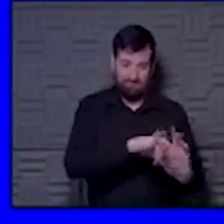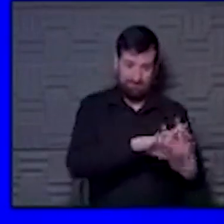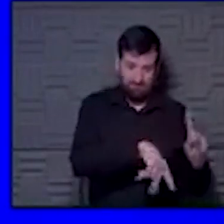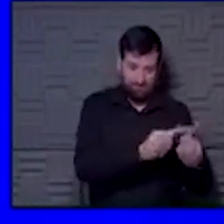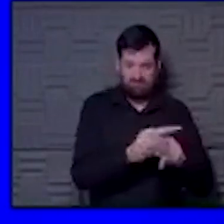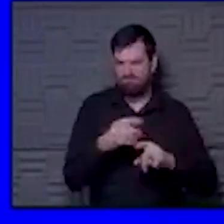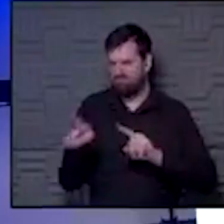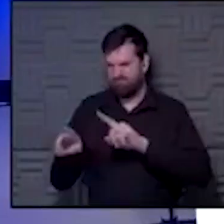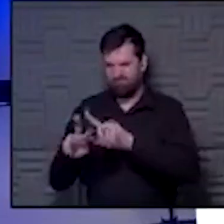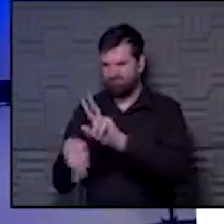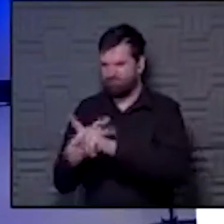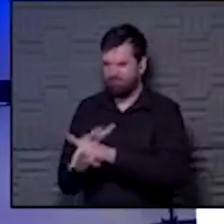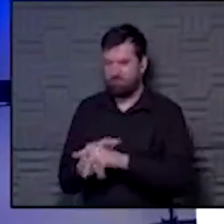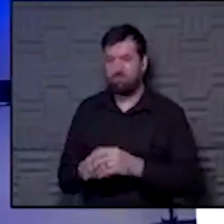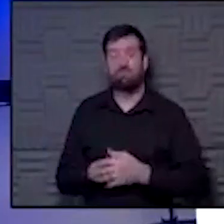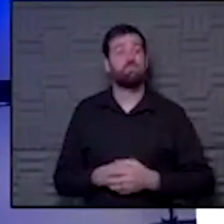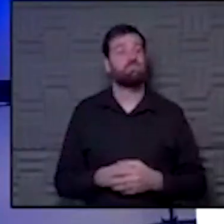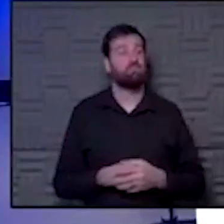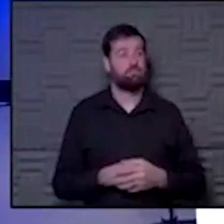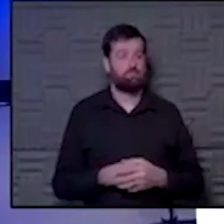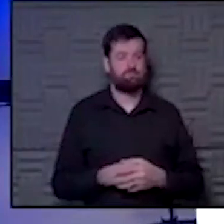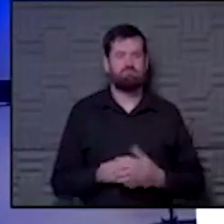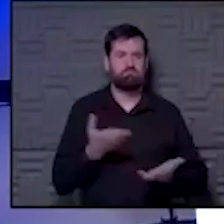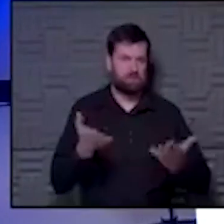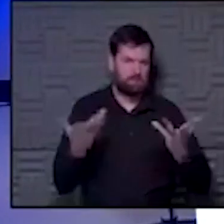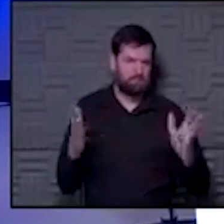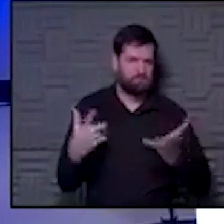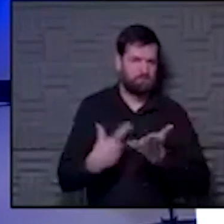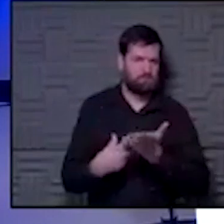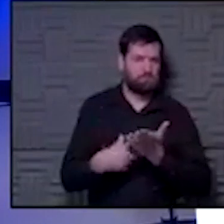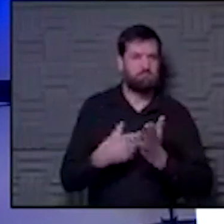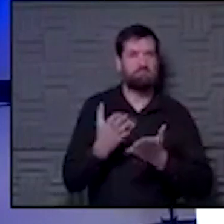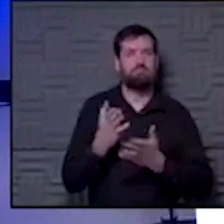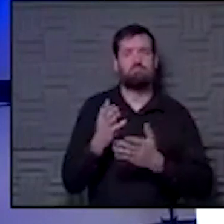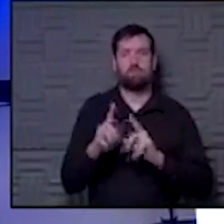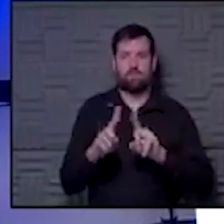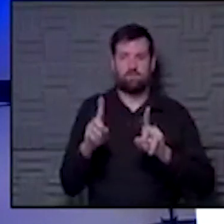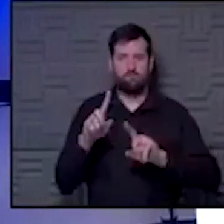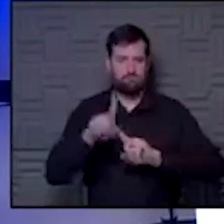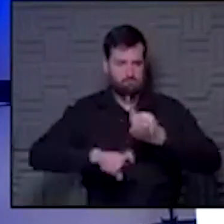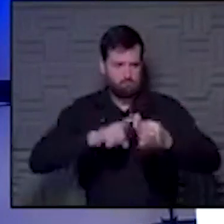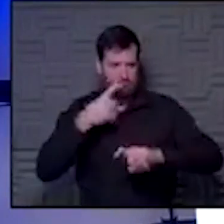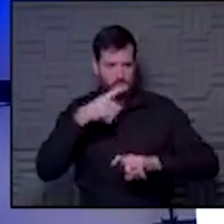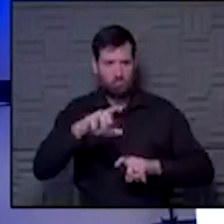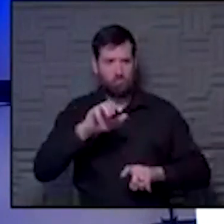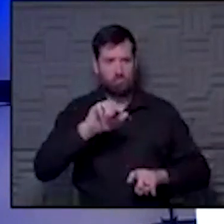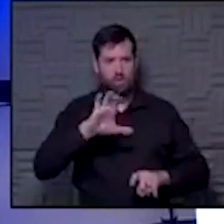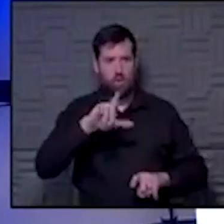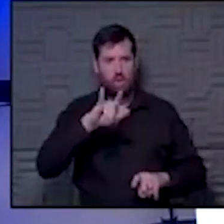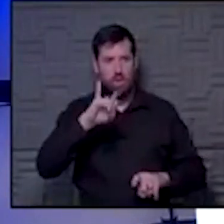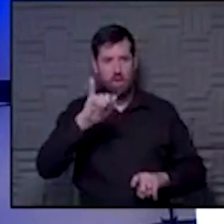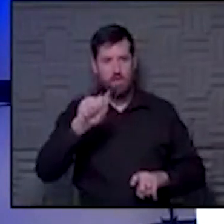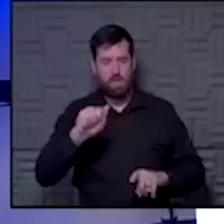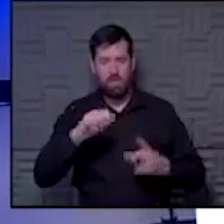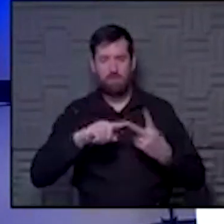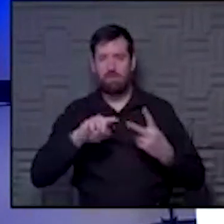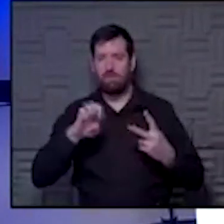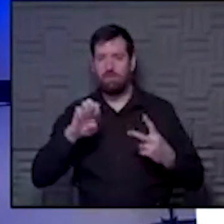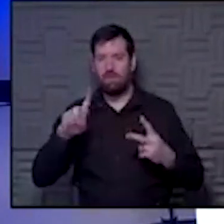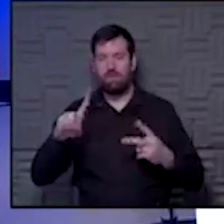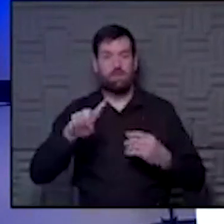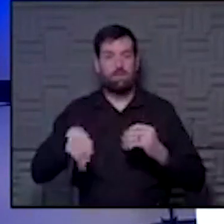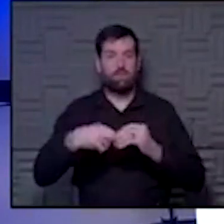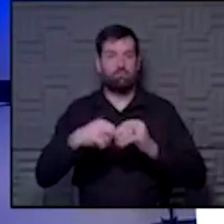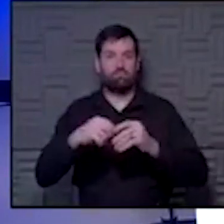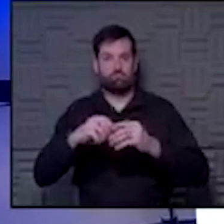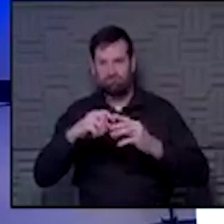other isolate. Okay, we may have covered some of this, but questions for Claudia and Ed have to do around with just the structure